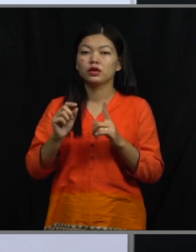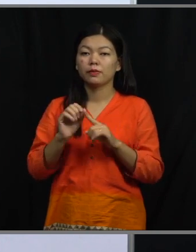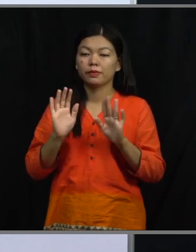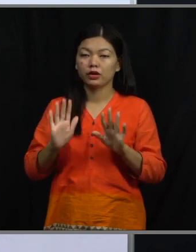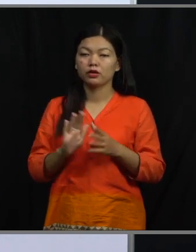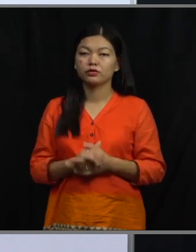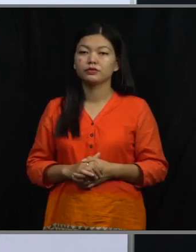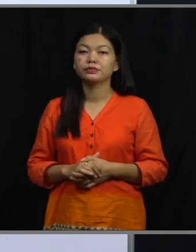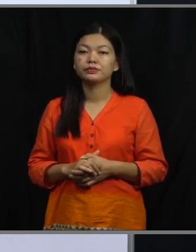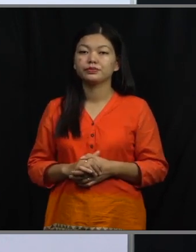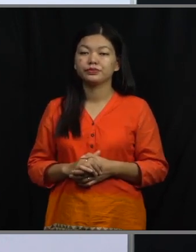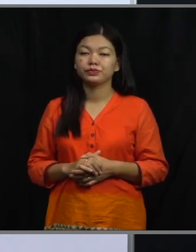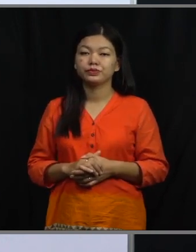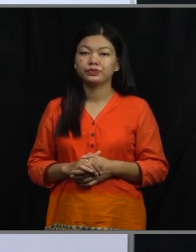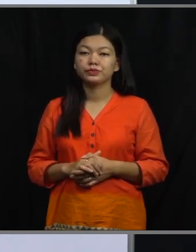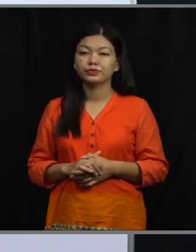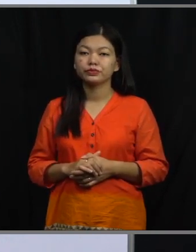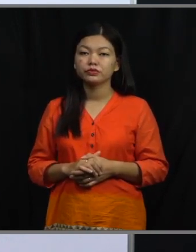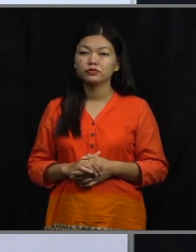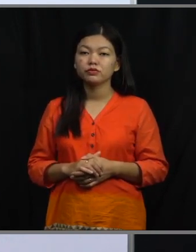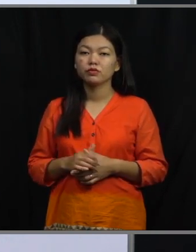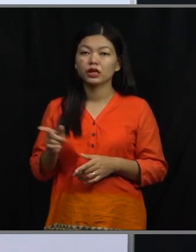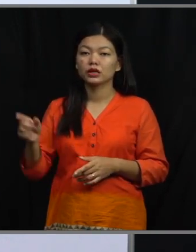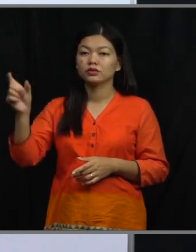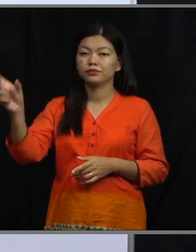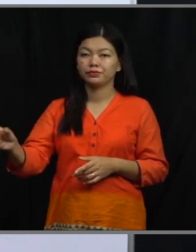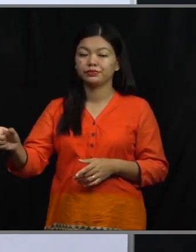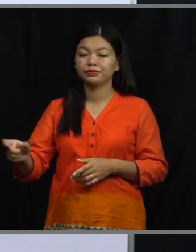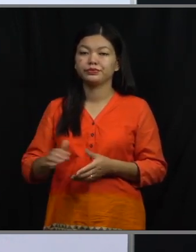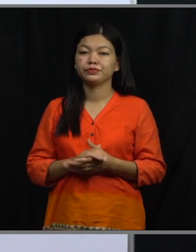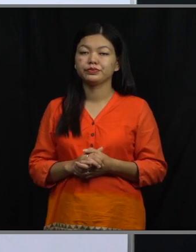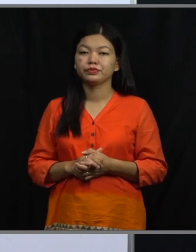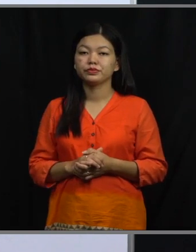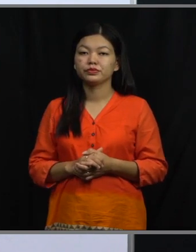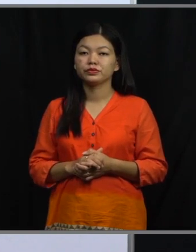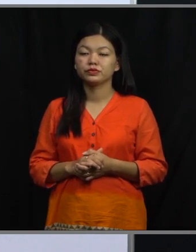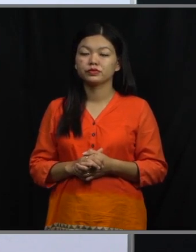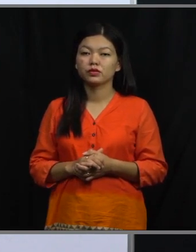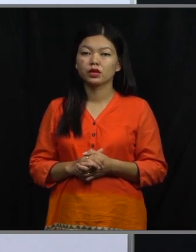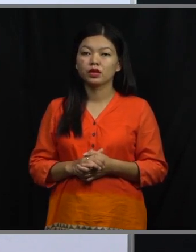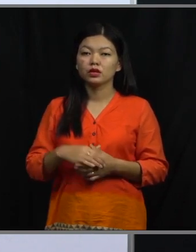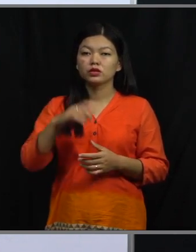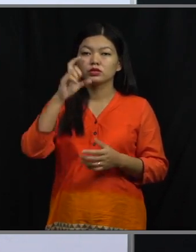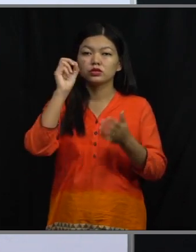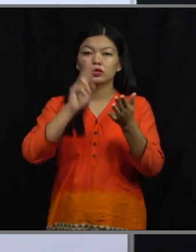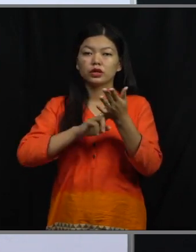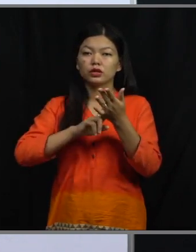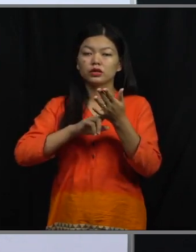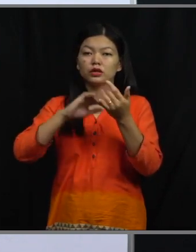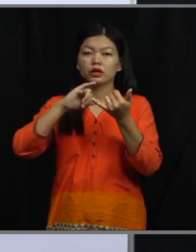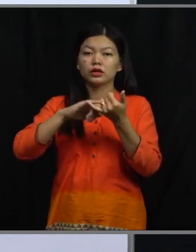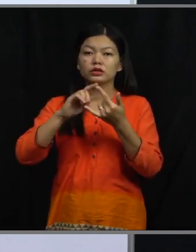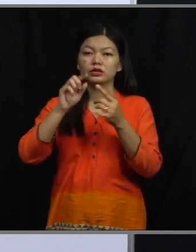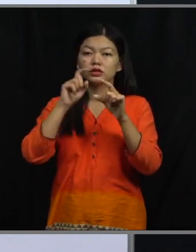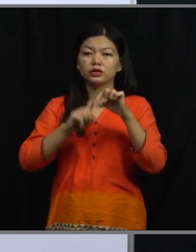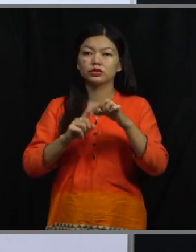affinity is what it means by kinship, according to Duncan Mitchell, okay? So, what is consanguinity? Okay, what is